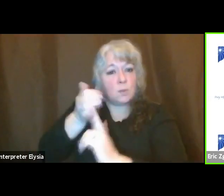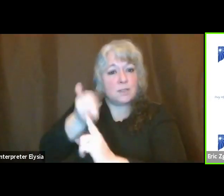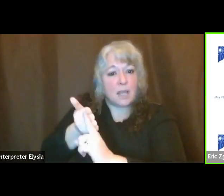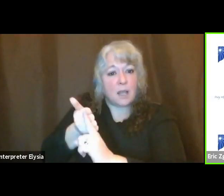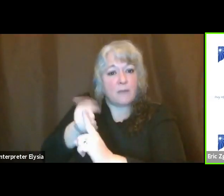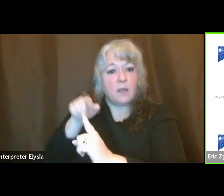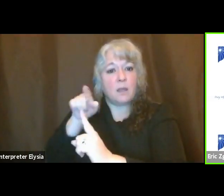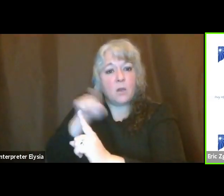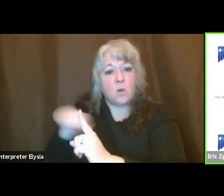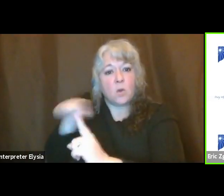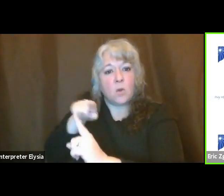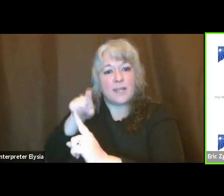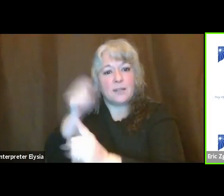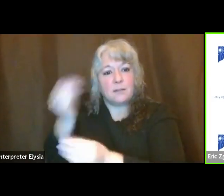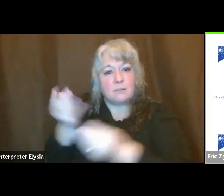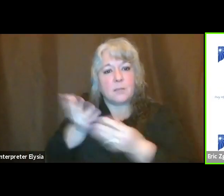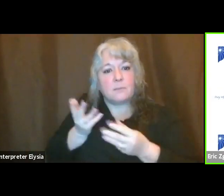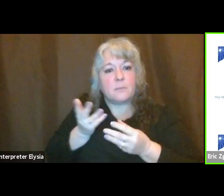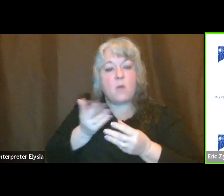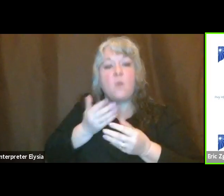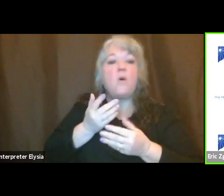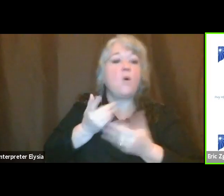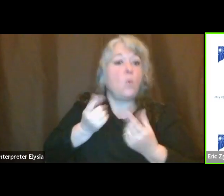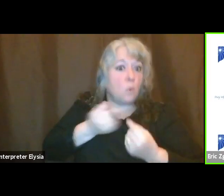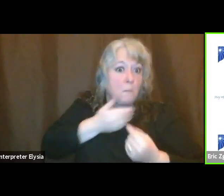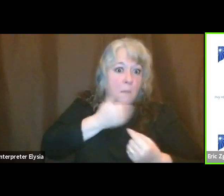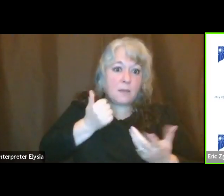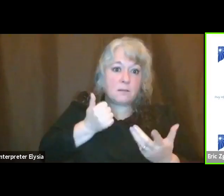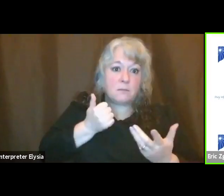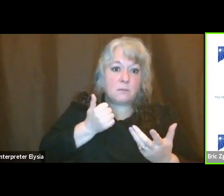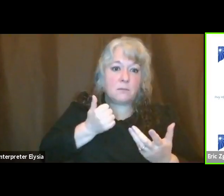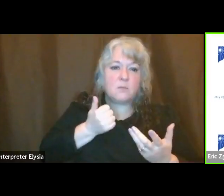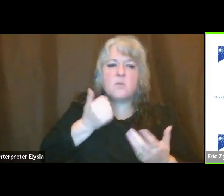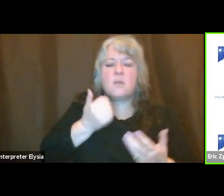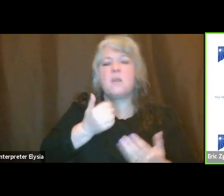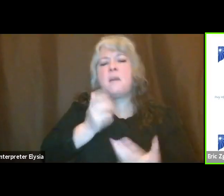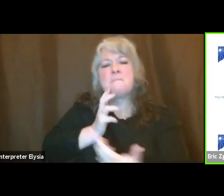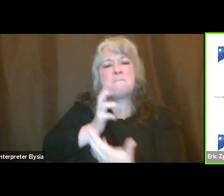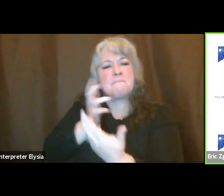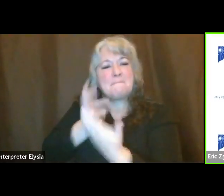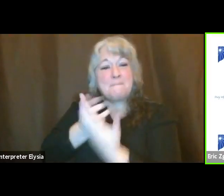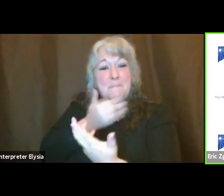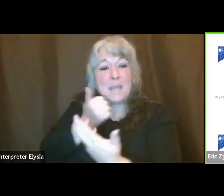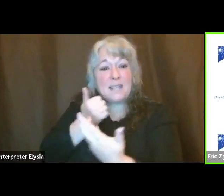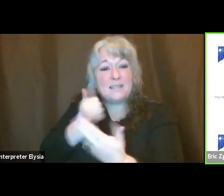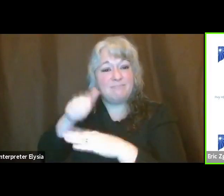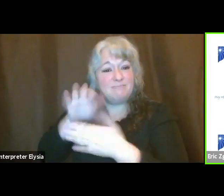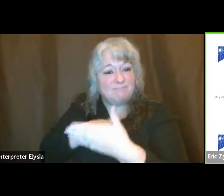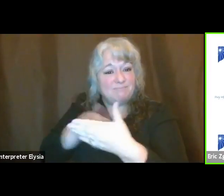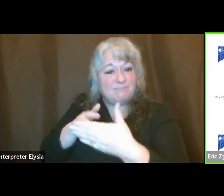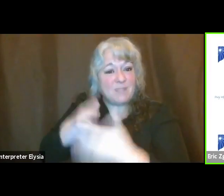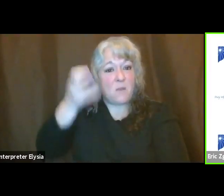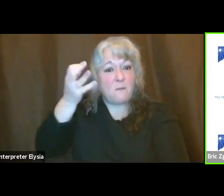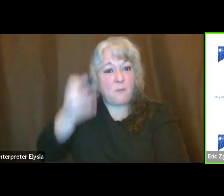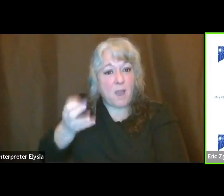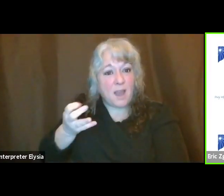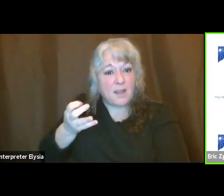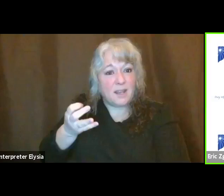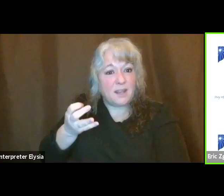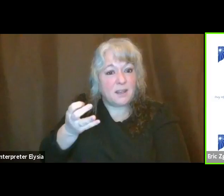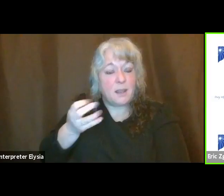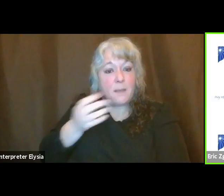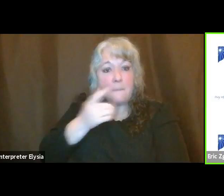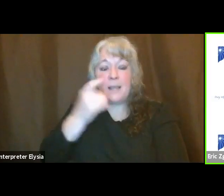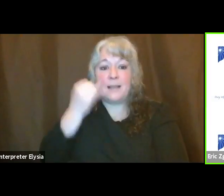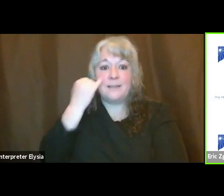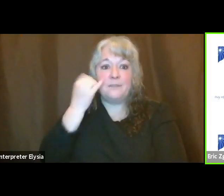know how to best handle that. Such as, is a Friday better to actually get vaccinated so they have Saturday and Sunday if they have a sore arm or a